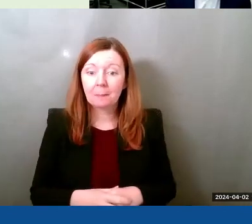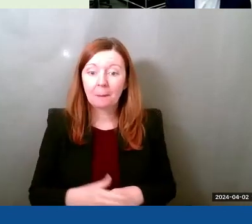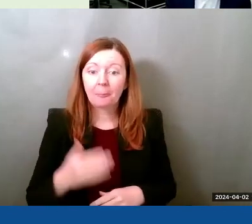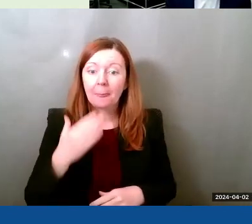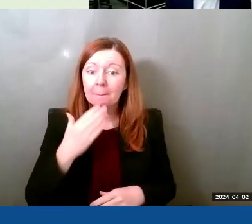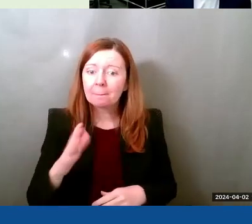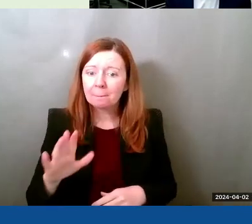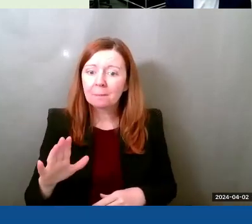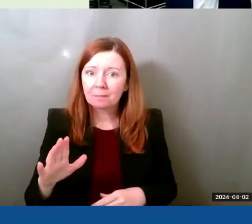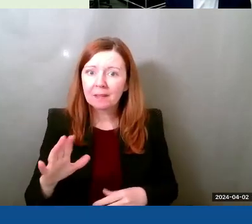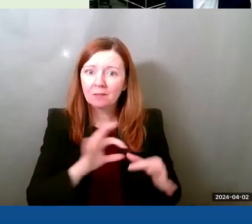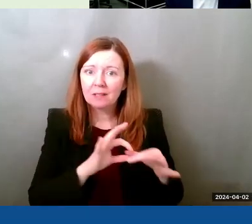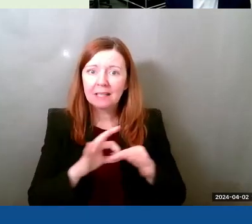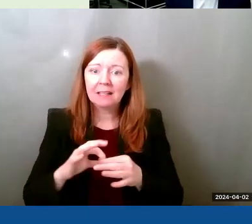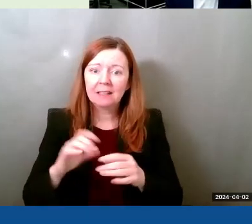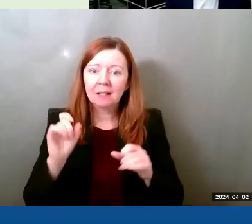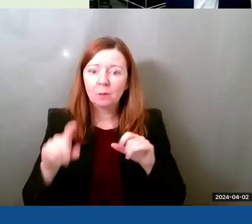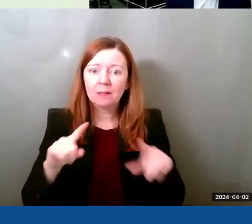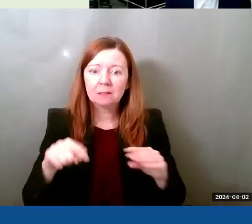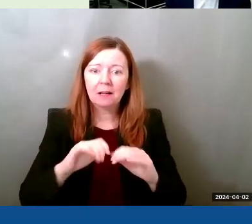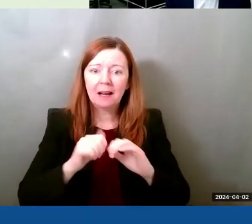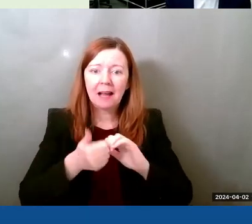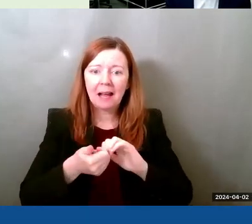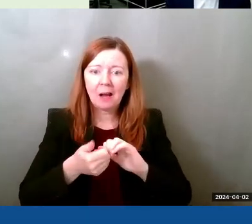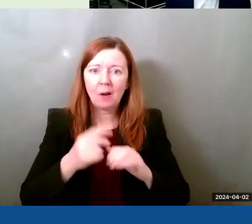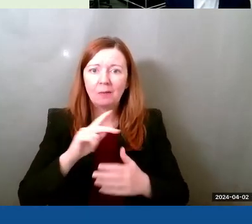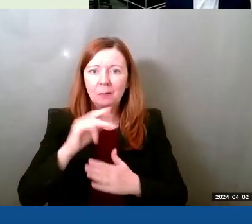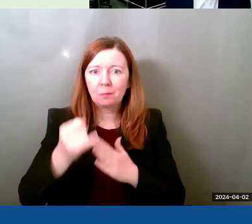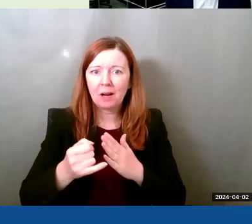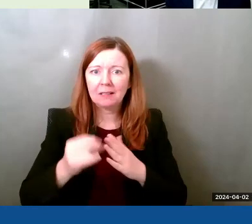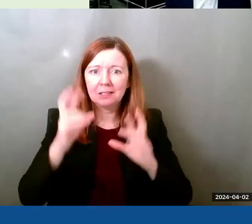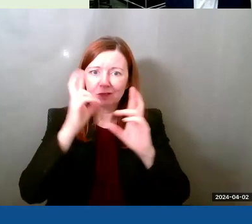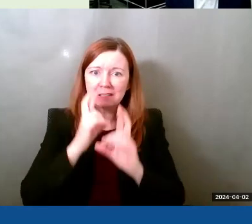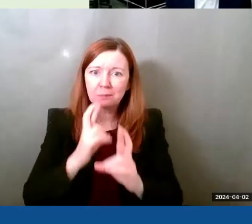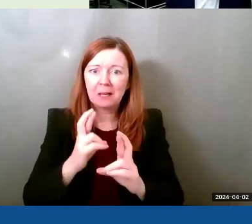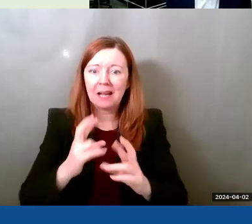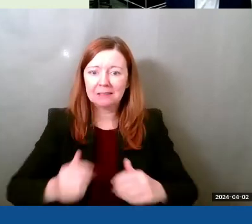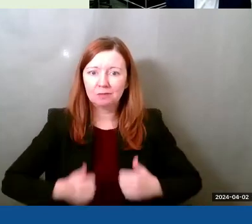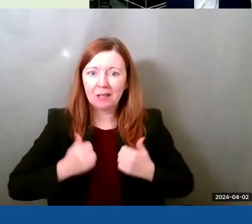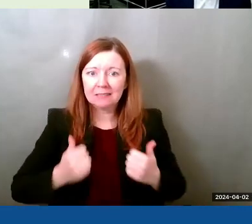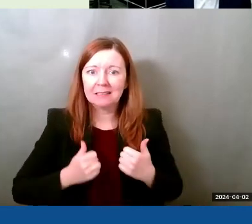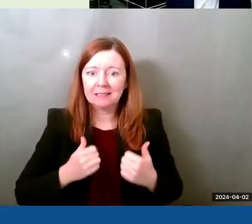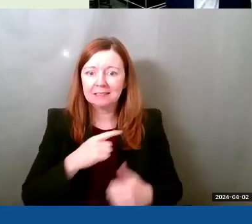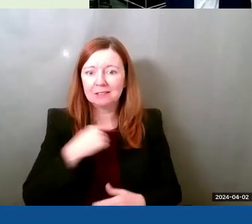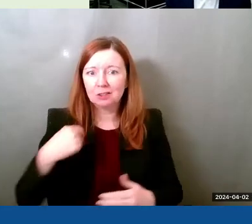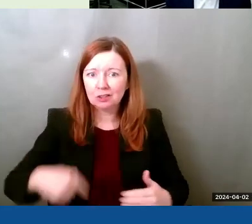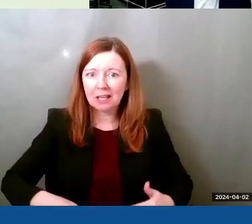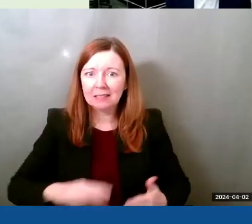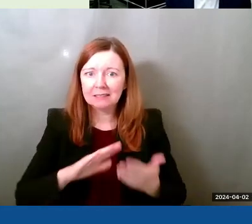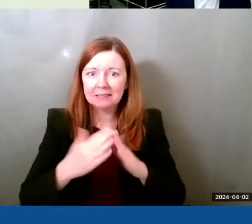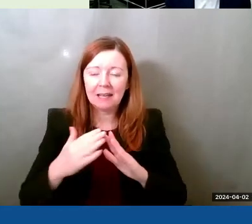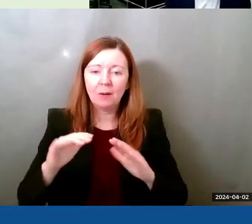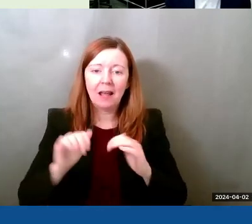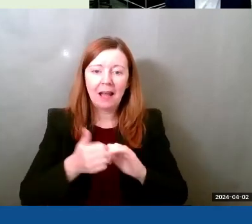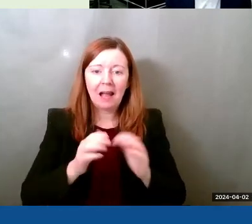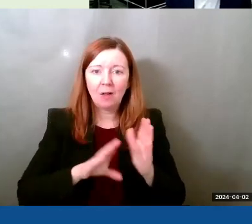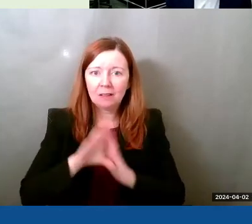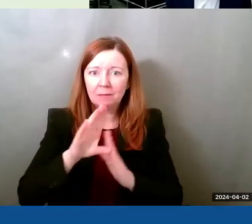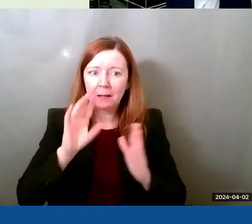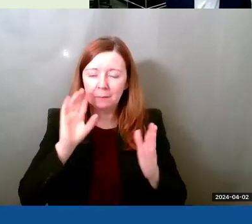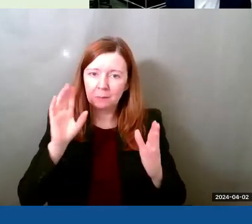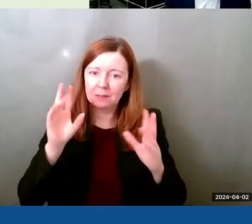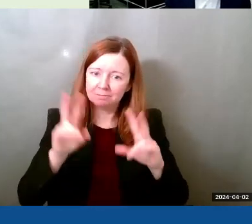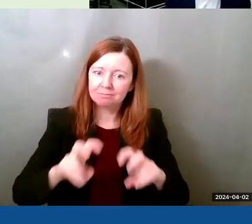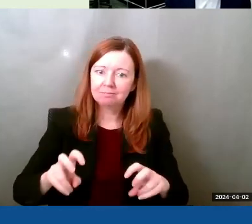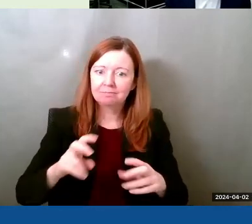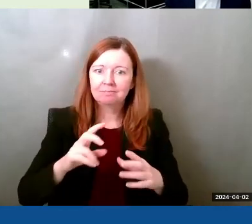Yeah, relatedly, there was a question about how the project could be respectful to residents and how the development could take into account the impacts it